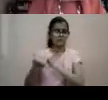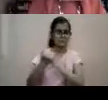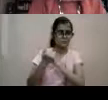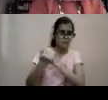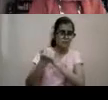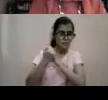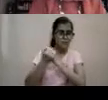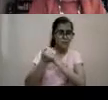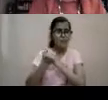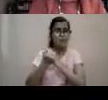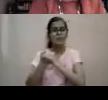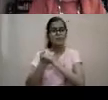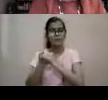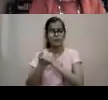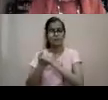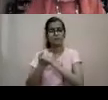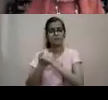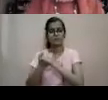unable